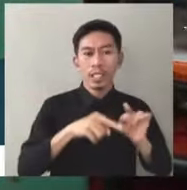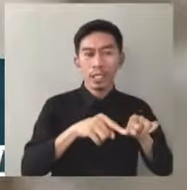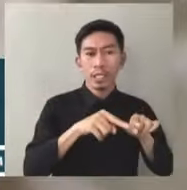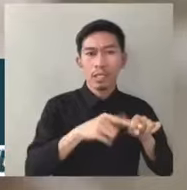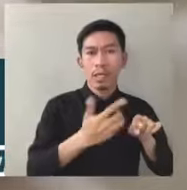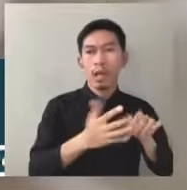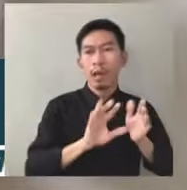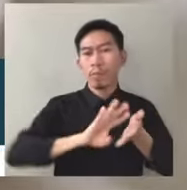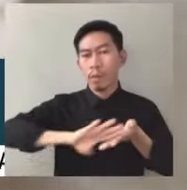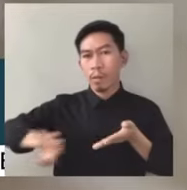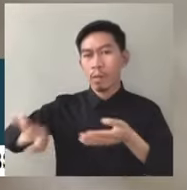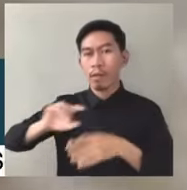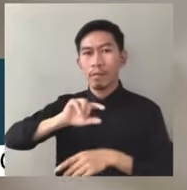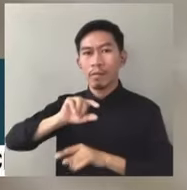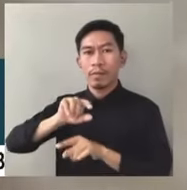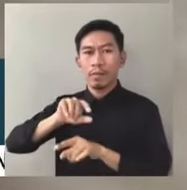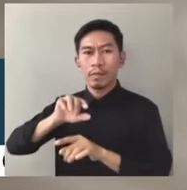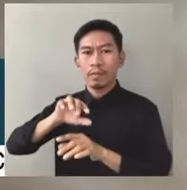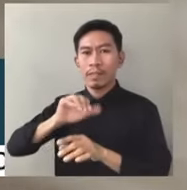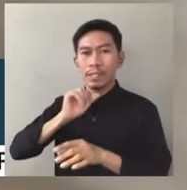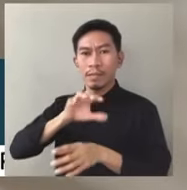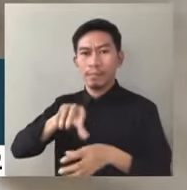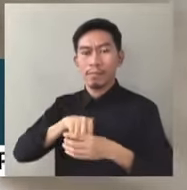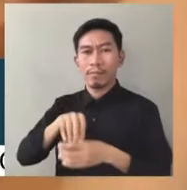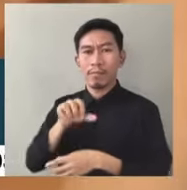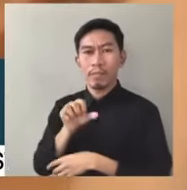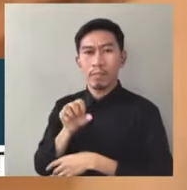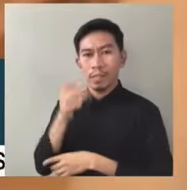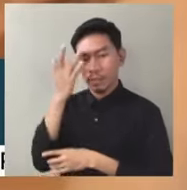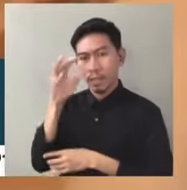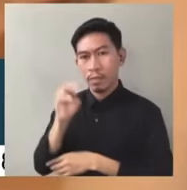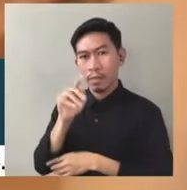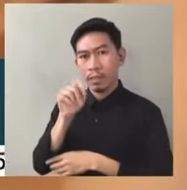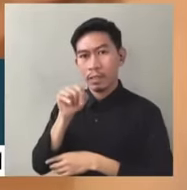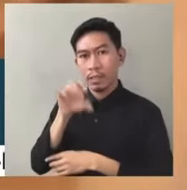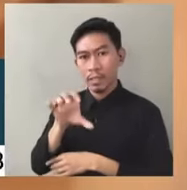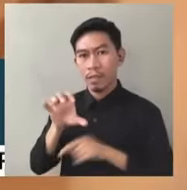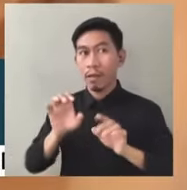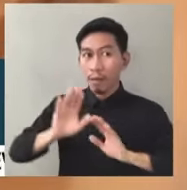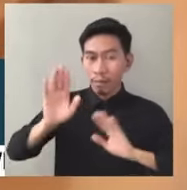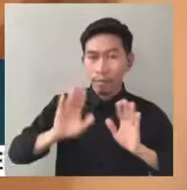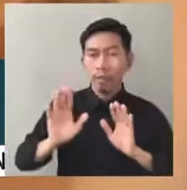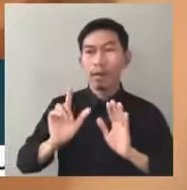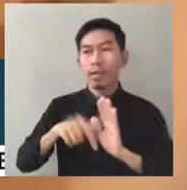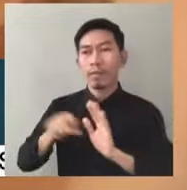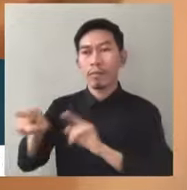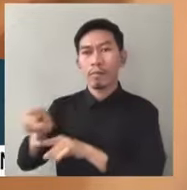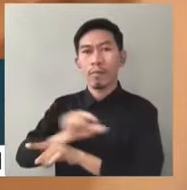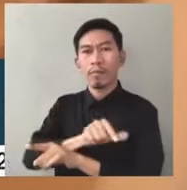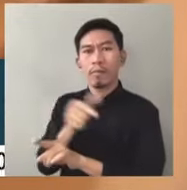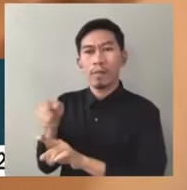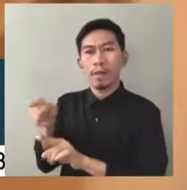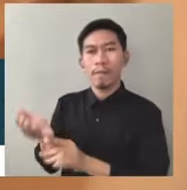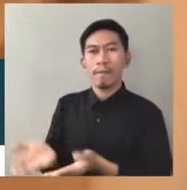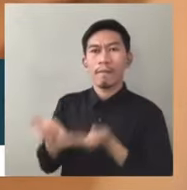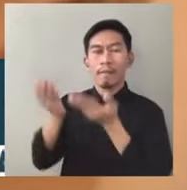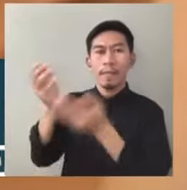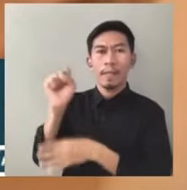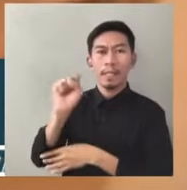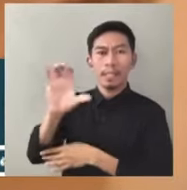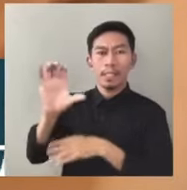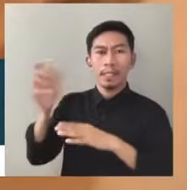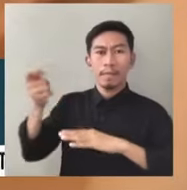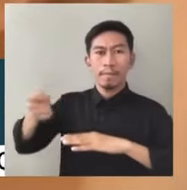disqualifying Smartmatic from participating in the bidding. Smartmatic then filed its petition before the SE. The